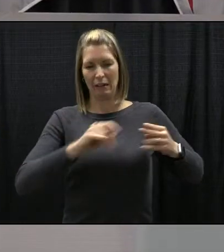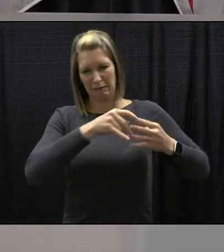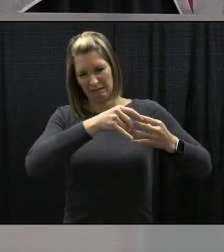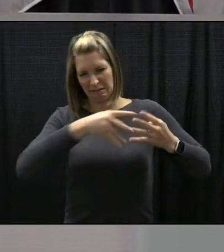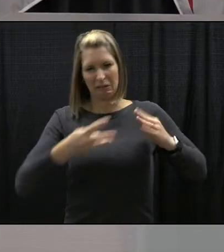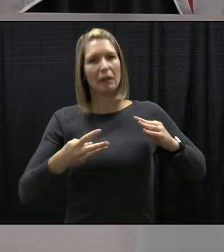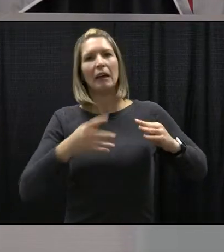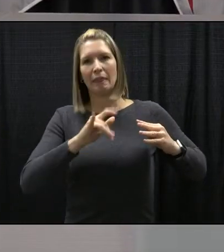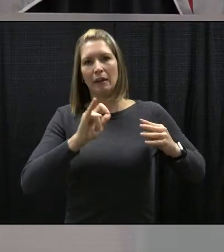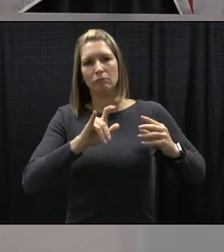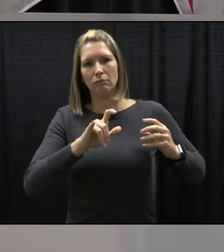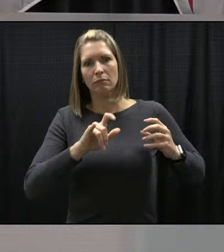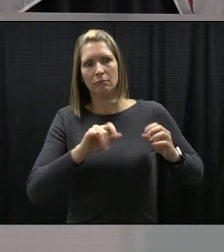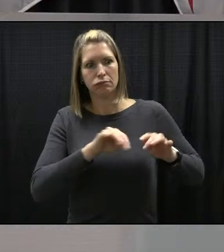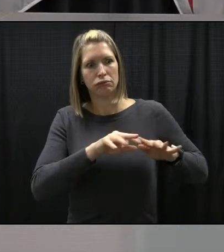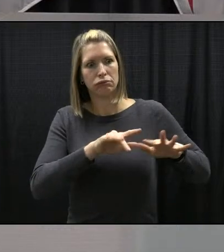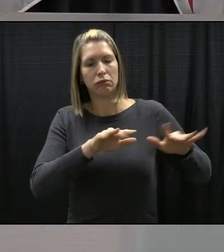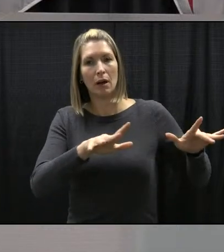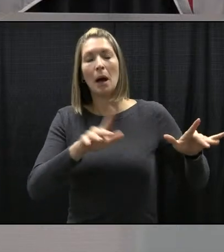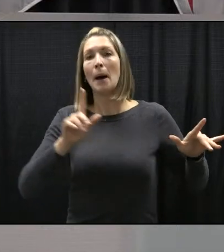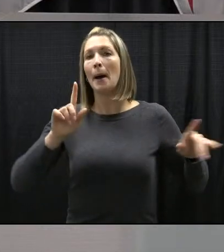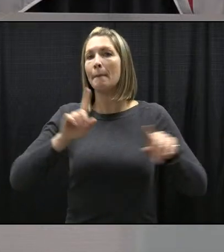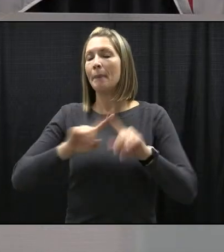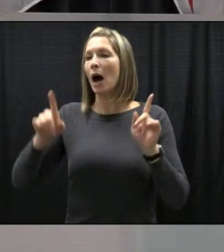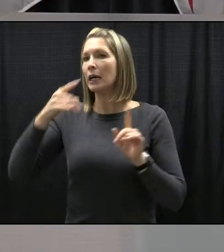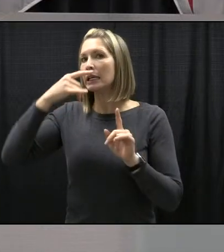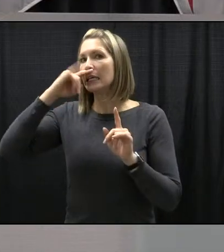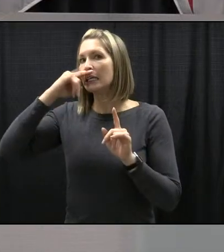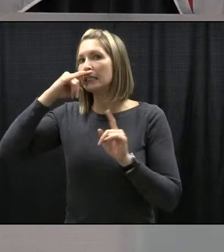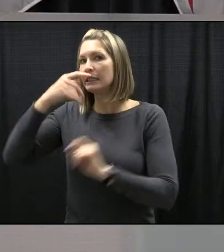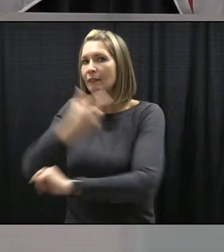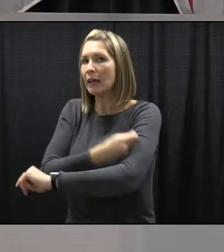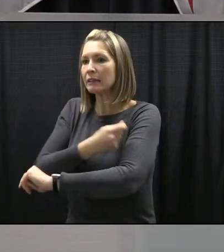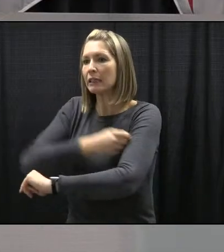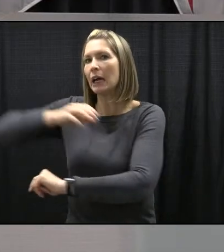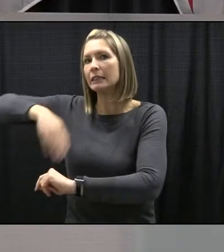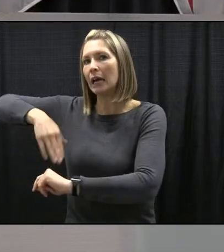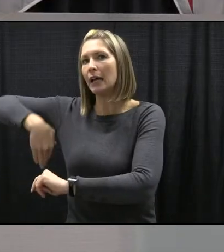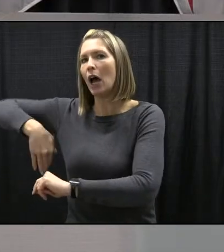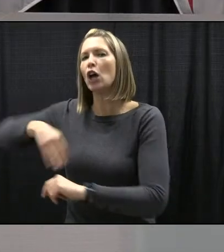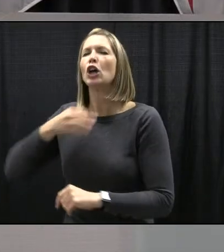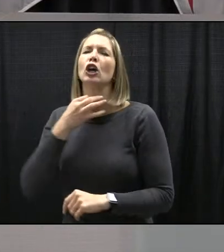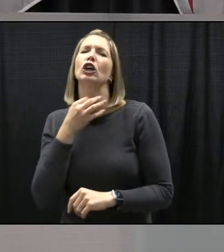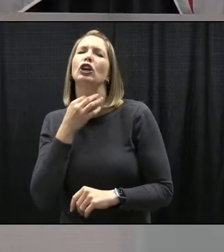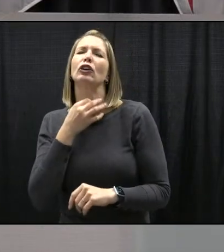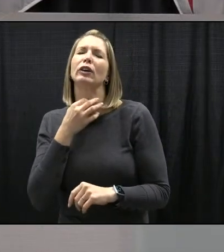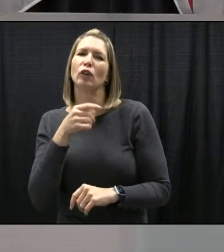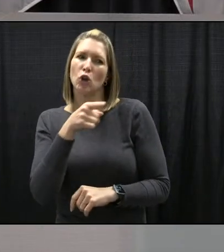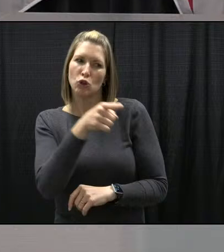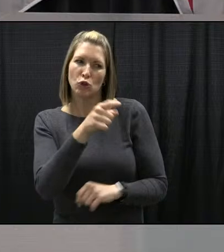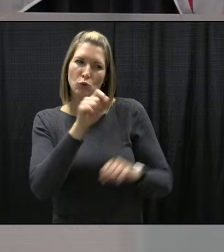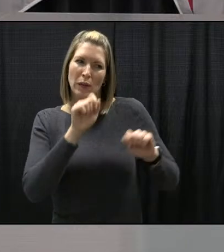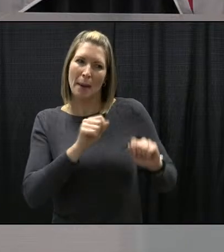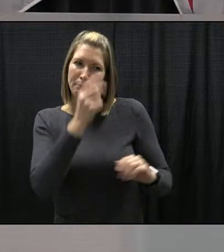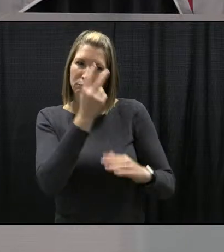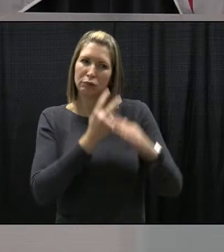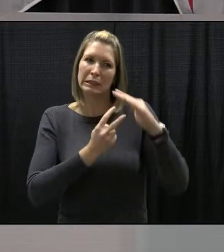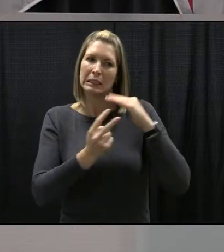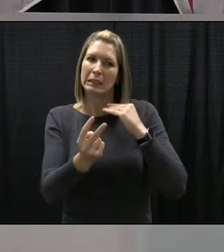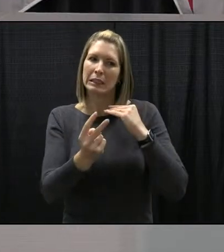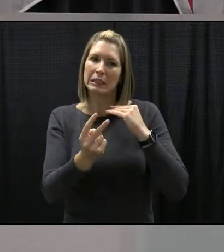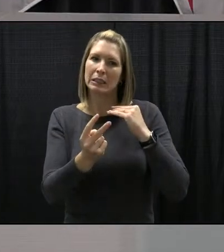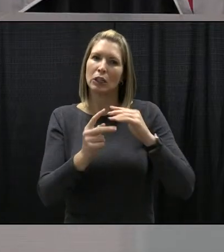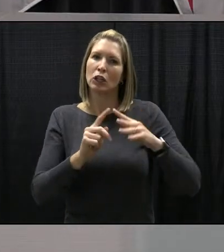actually even initiated yet, are you able to put a timestamp on when you think we might actually start to see